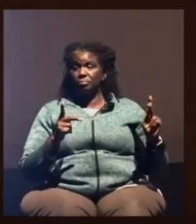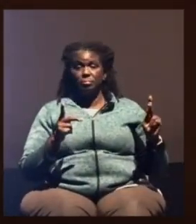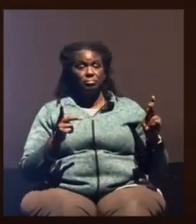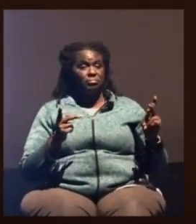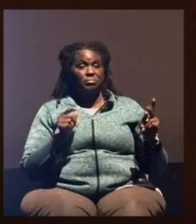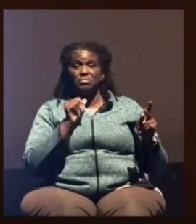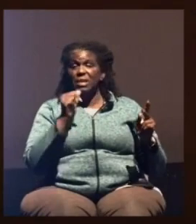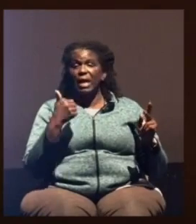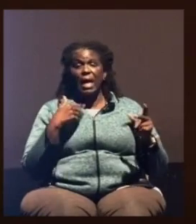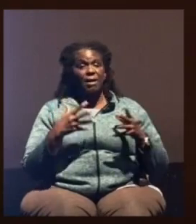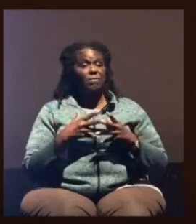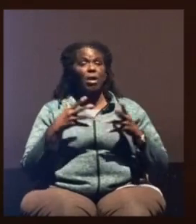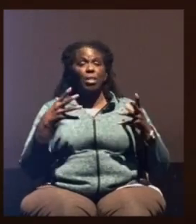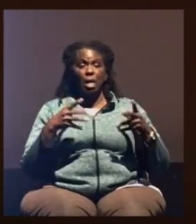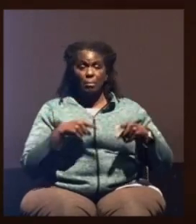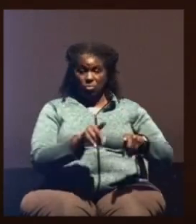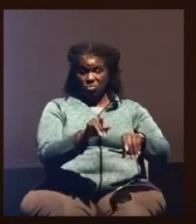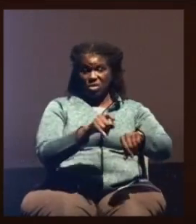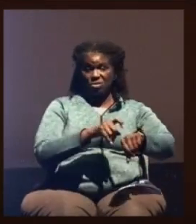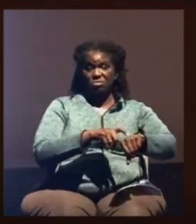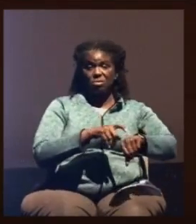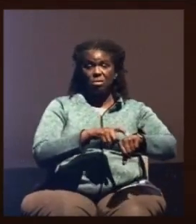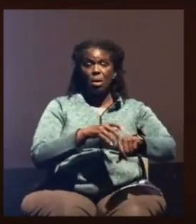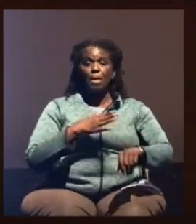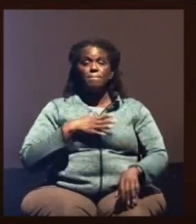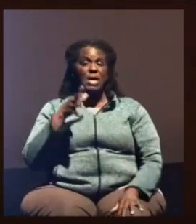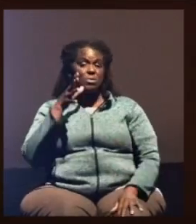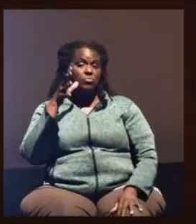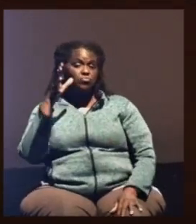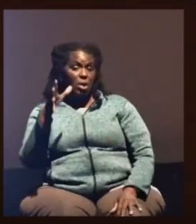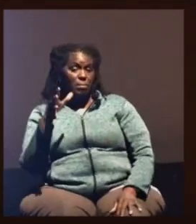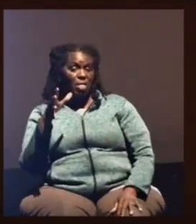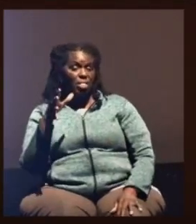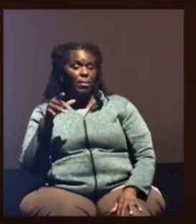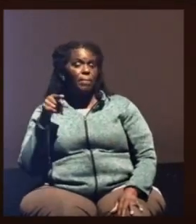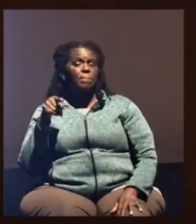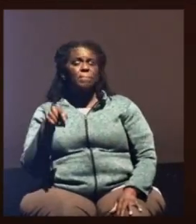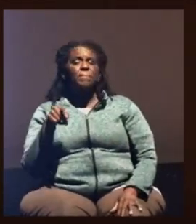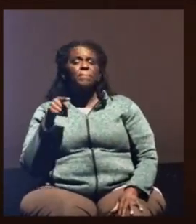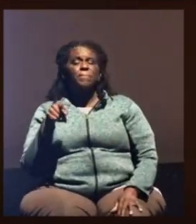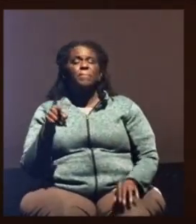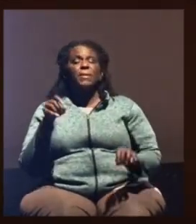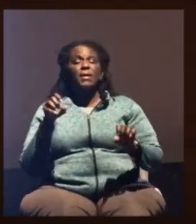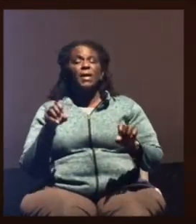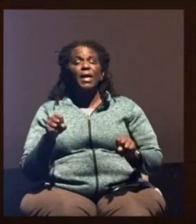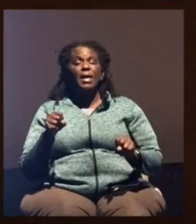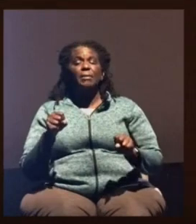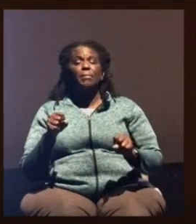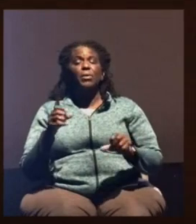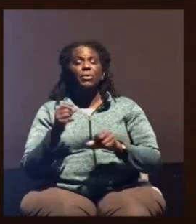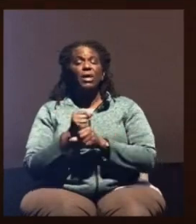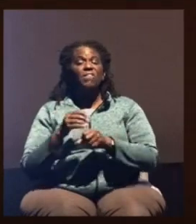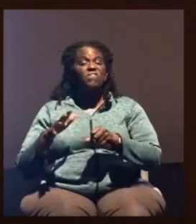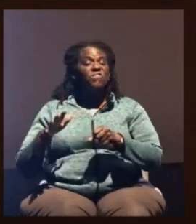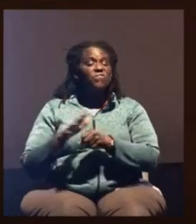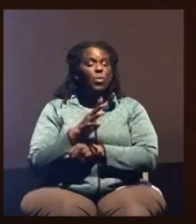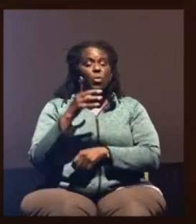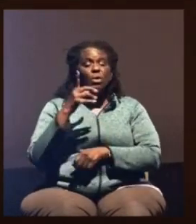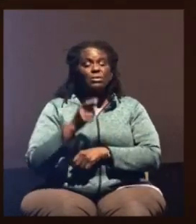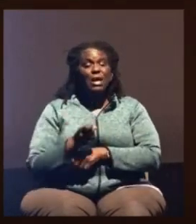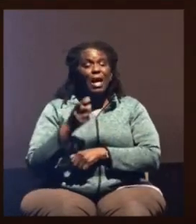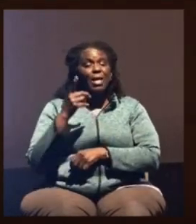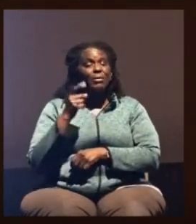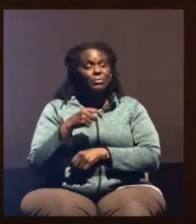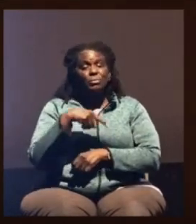of anything. But during that time, my grandmother was able to get a full ride scholarship to a historically